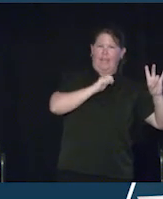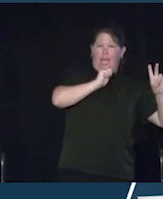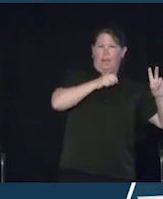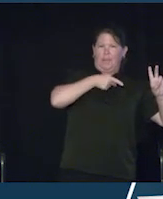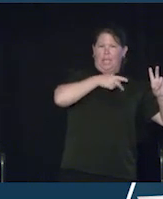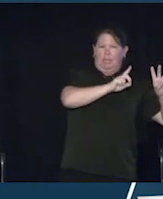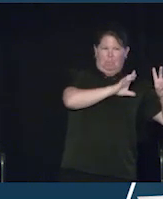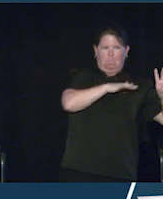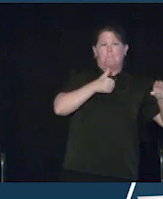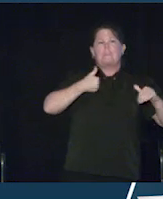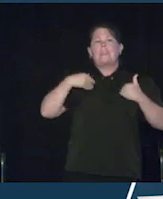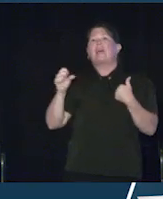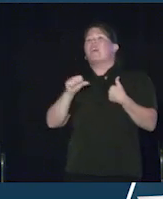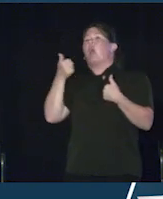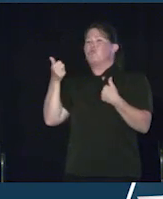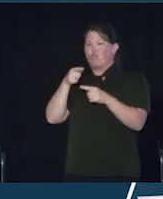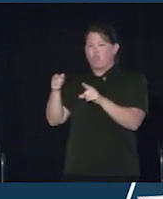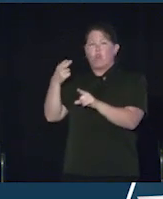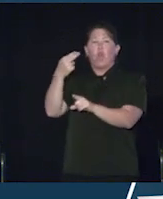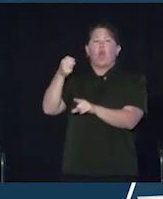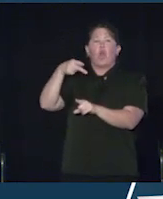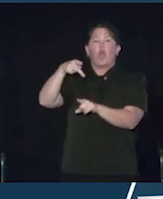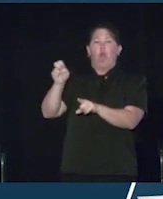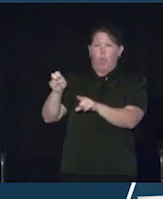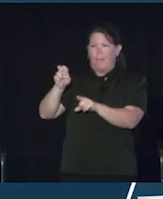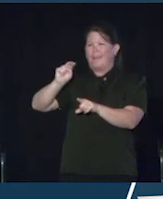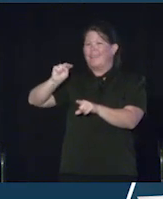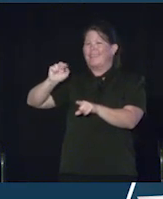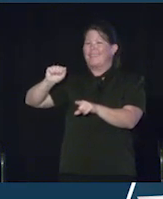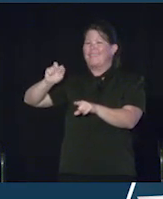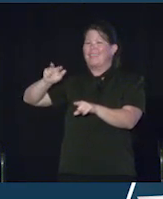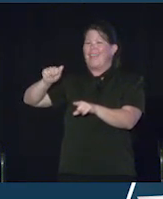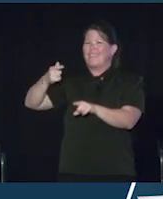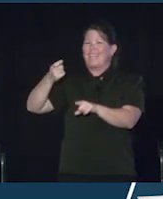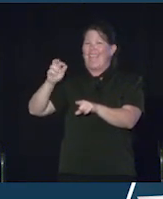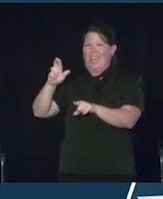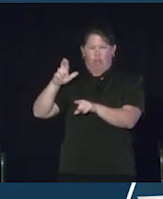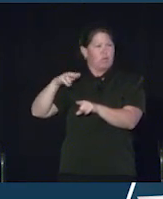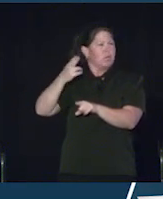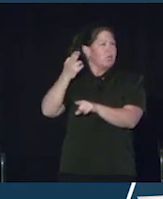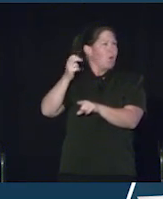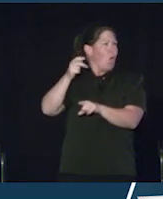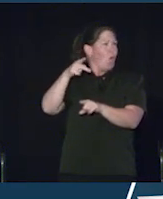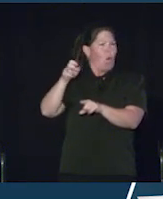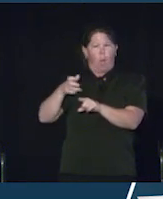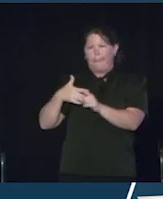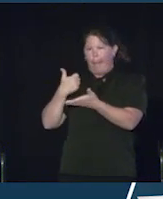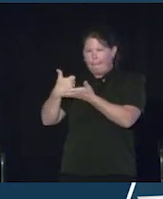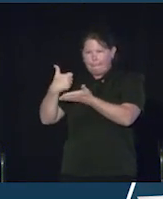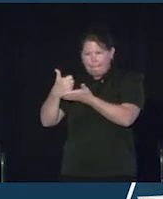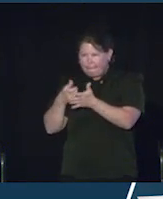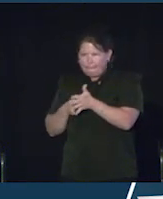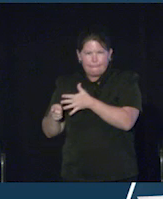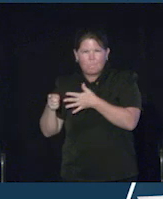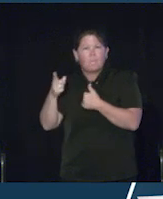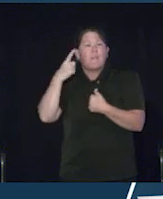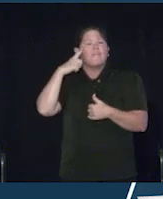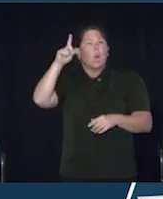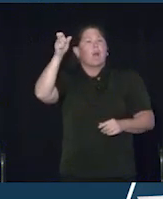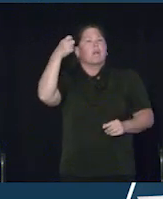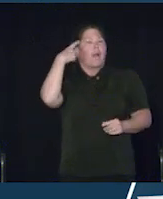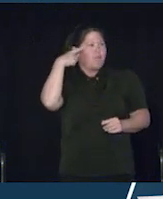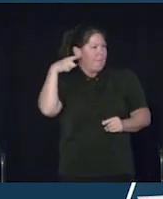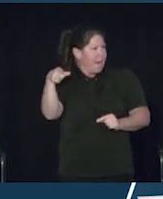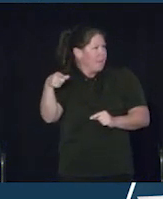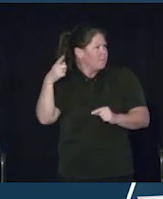disability. We'll direct you to a Hope Navigator and help to connect the nonprofit resources, the government assistance, and